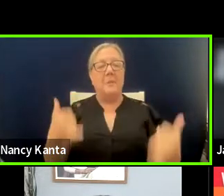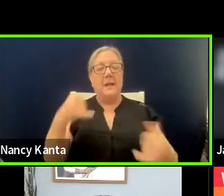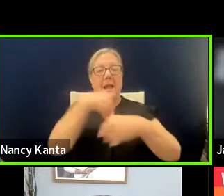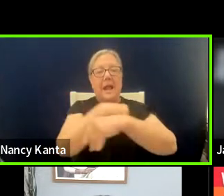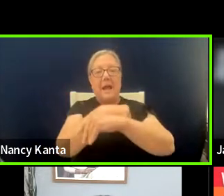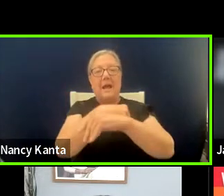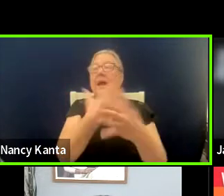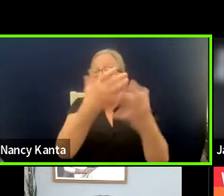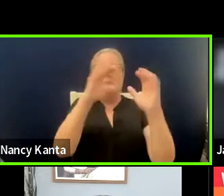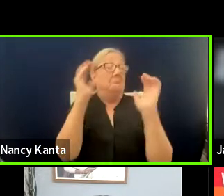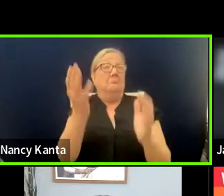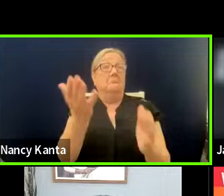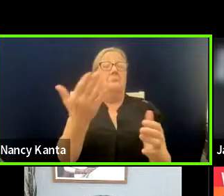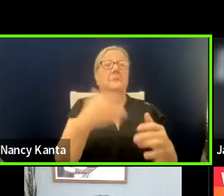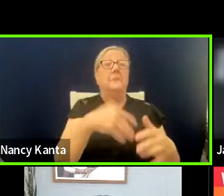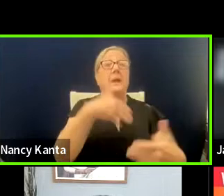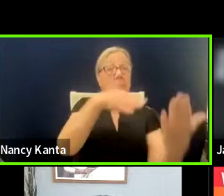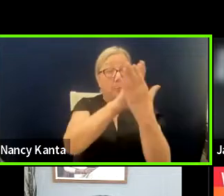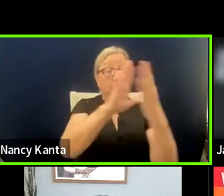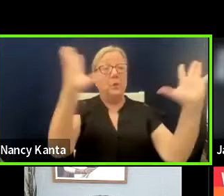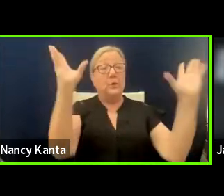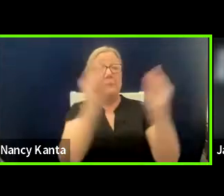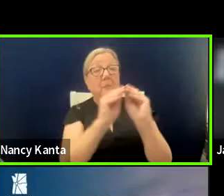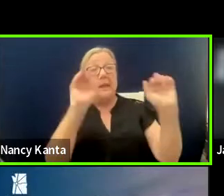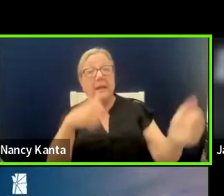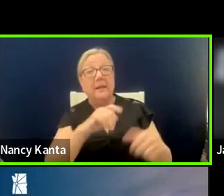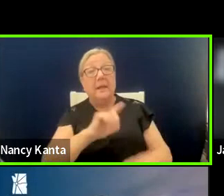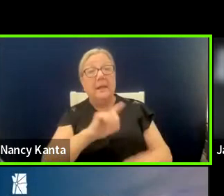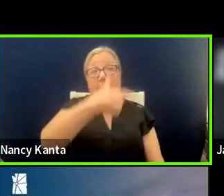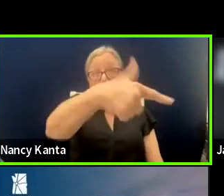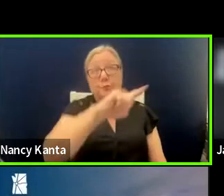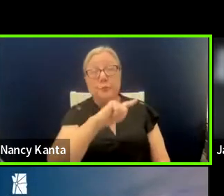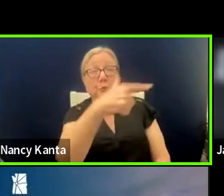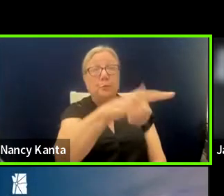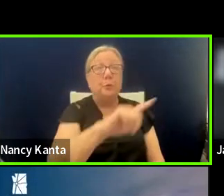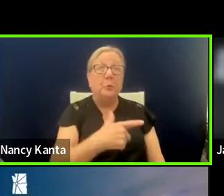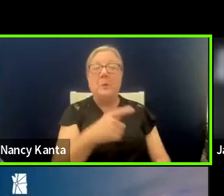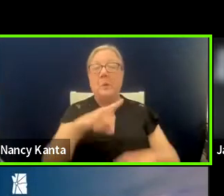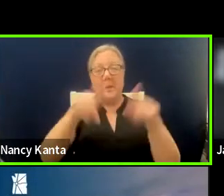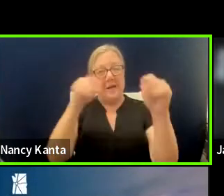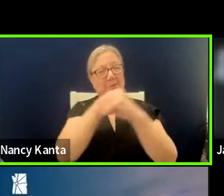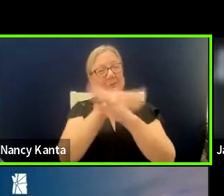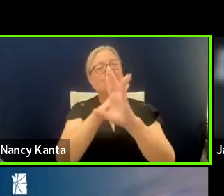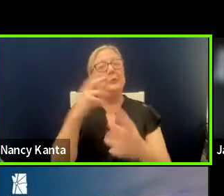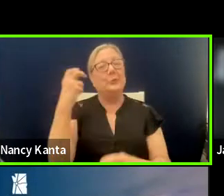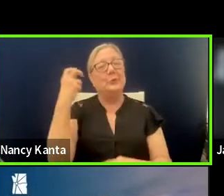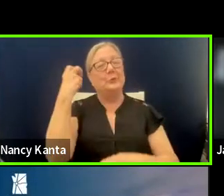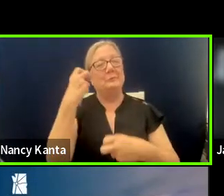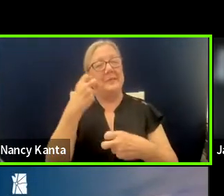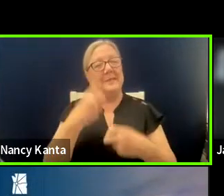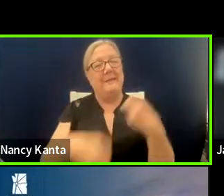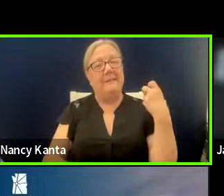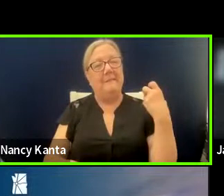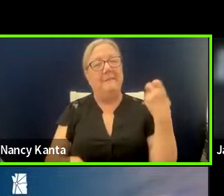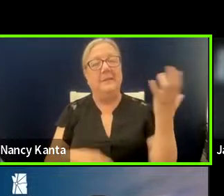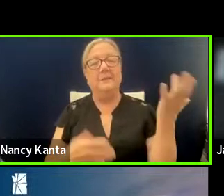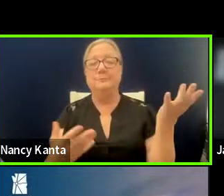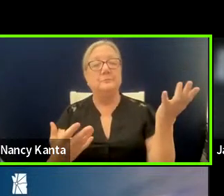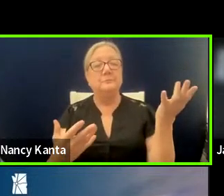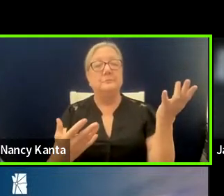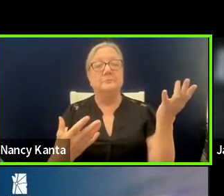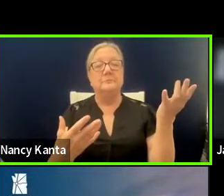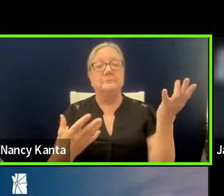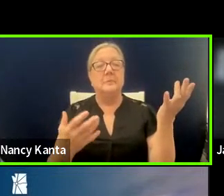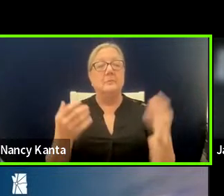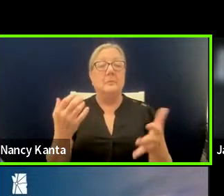forth and talk. Oh, what about this? And it can be very difficult on here, but we would make ourselves available to be able to do that at any